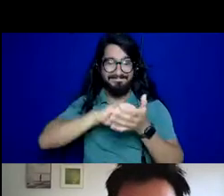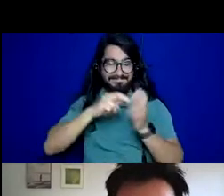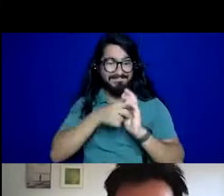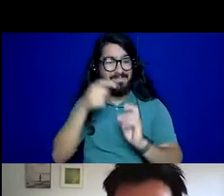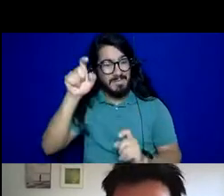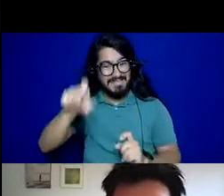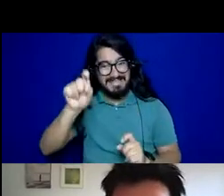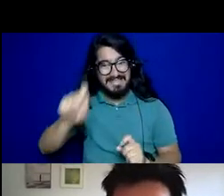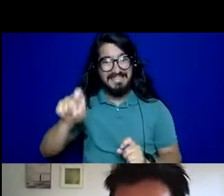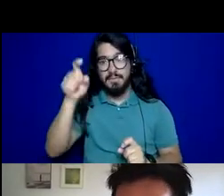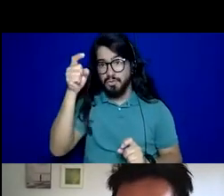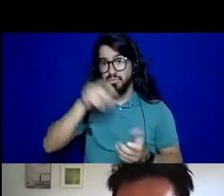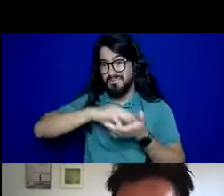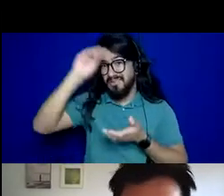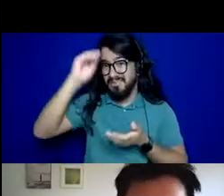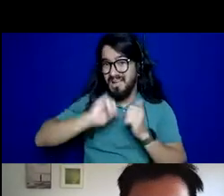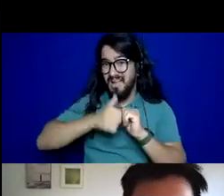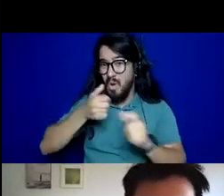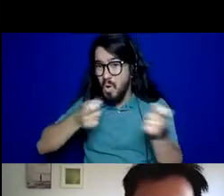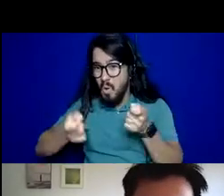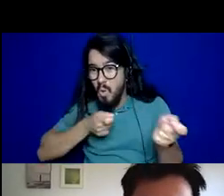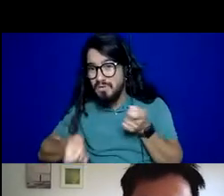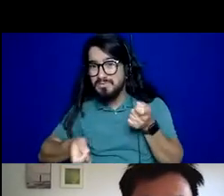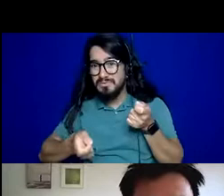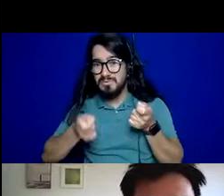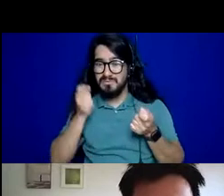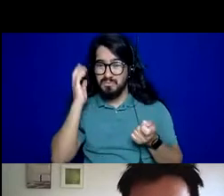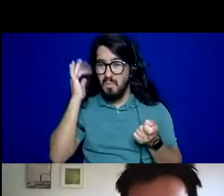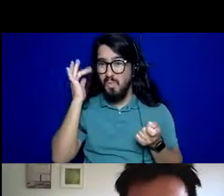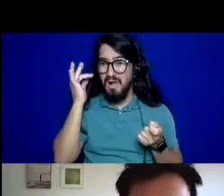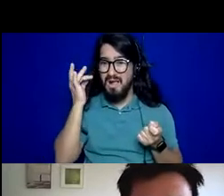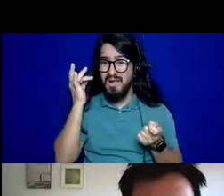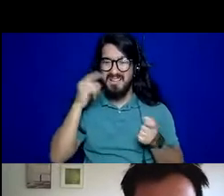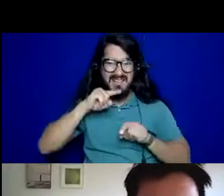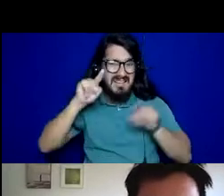control them and the fact that lots of different components,